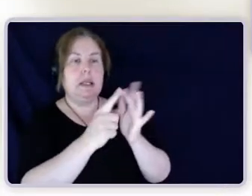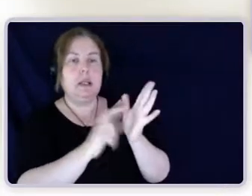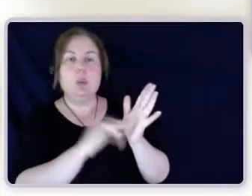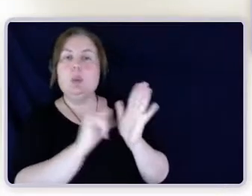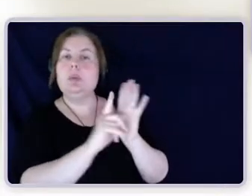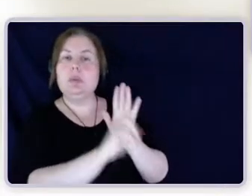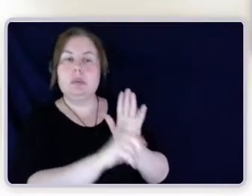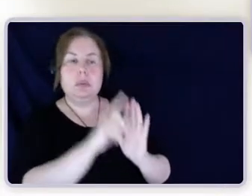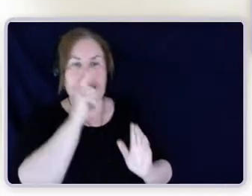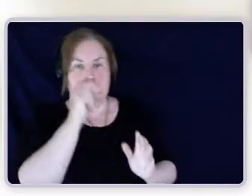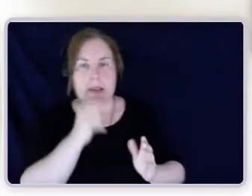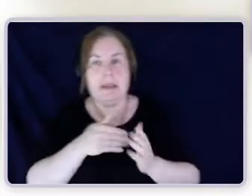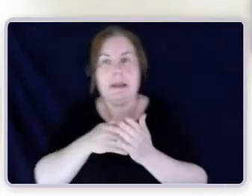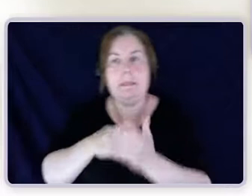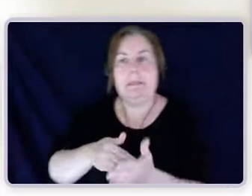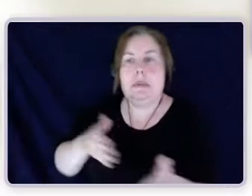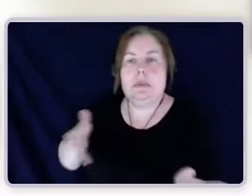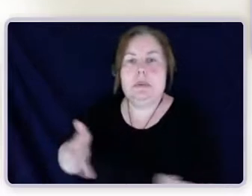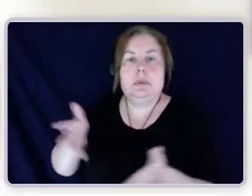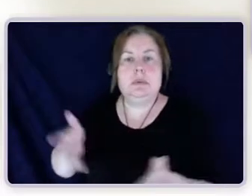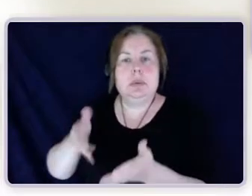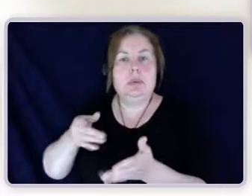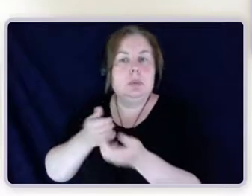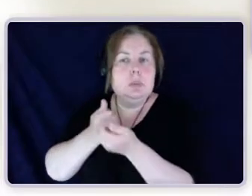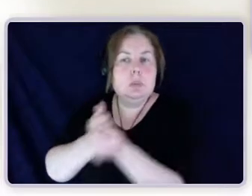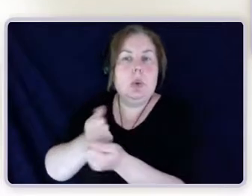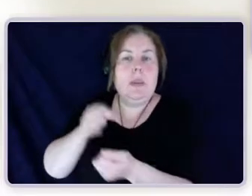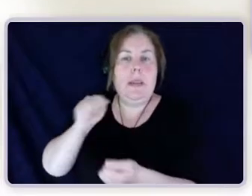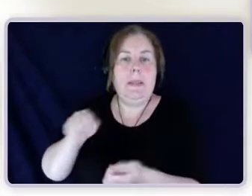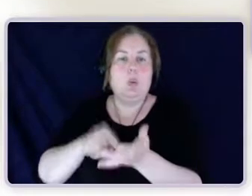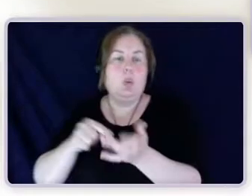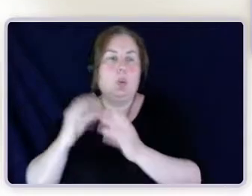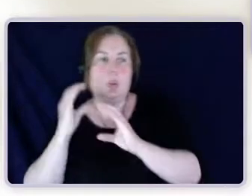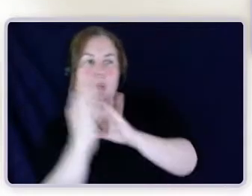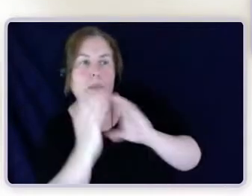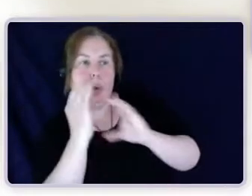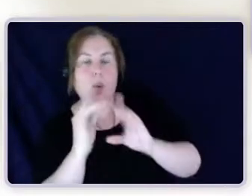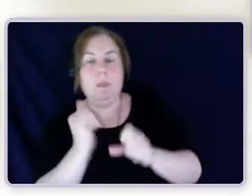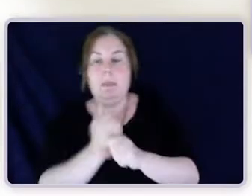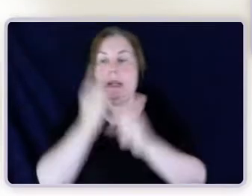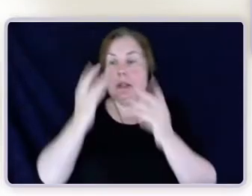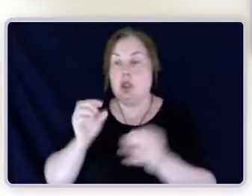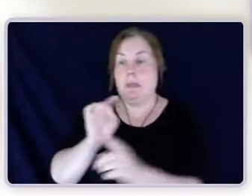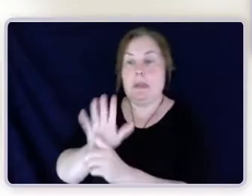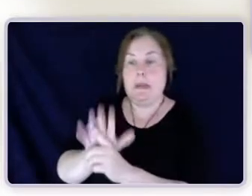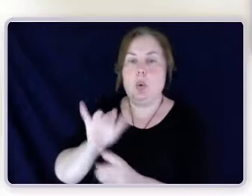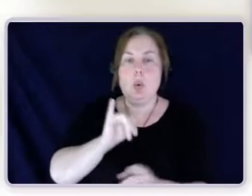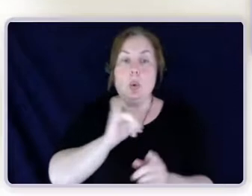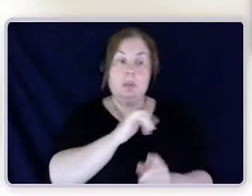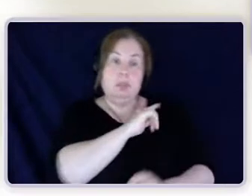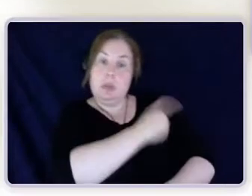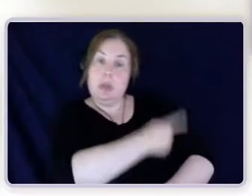the supported person to communicate the decisions themselves, and to take any reasonable action or do anything that is